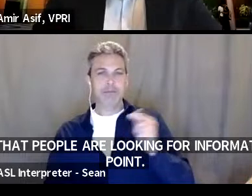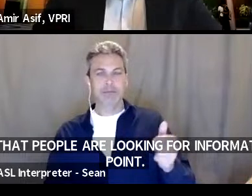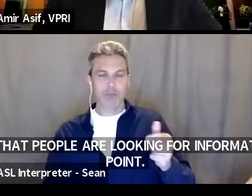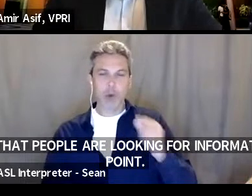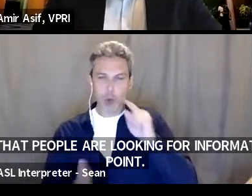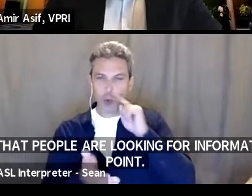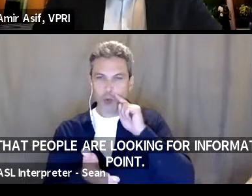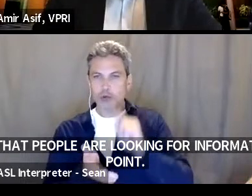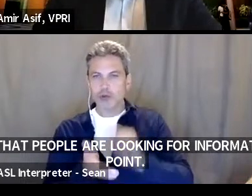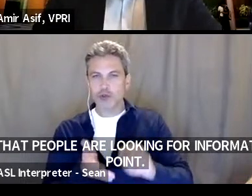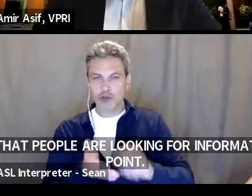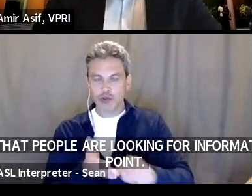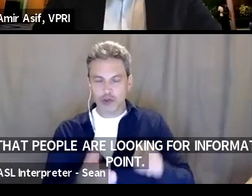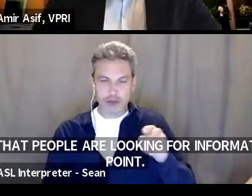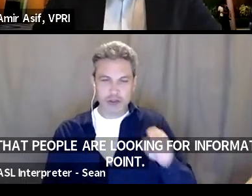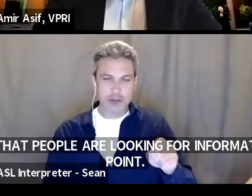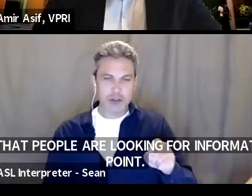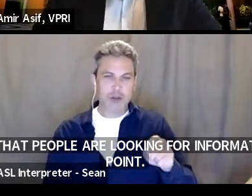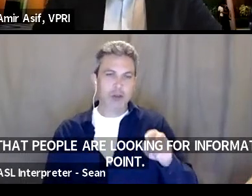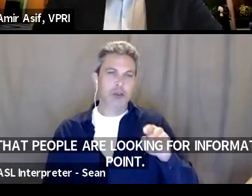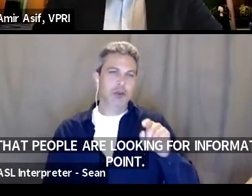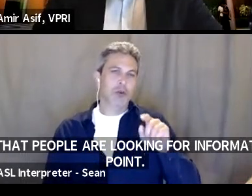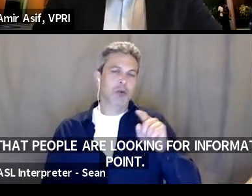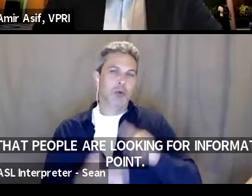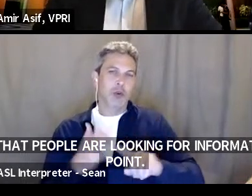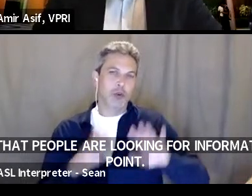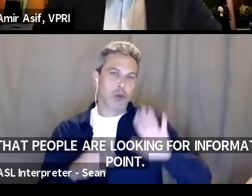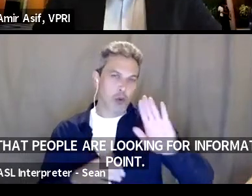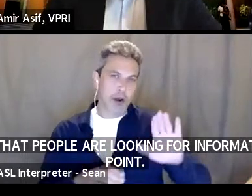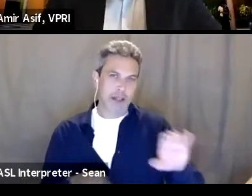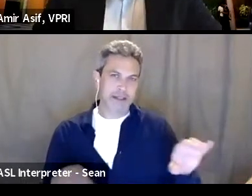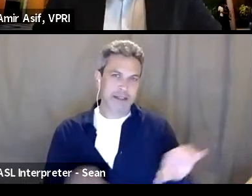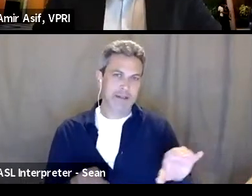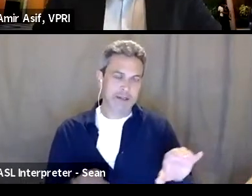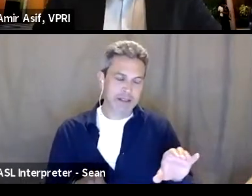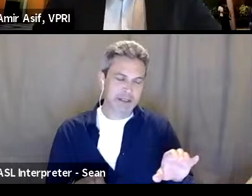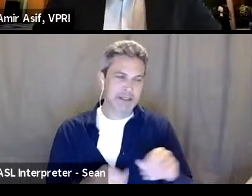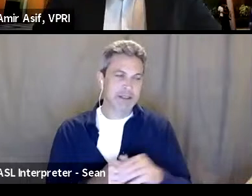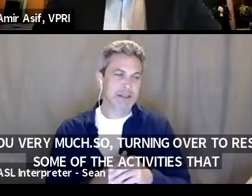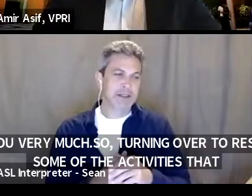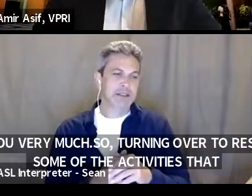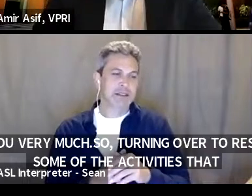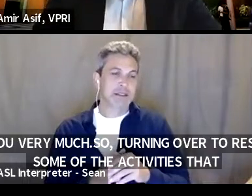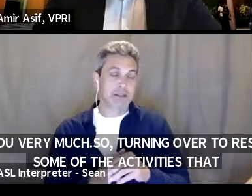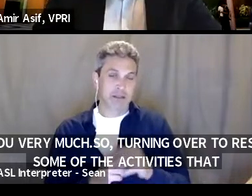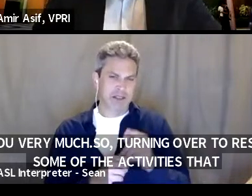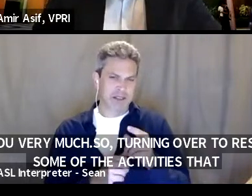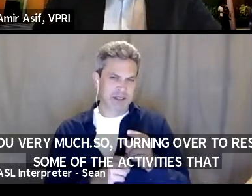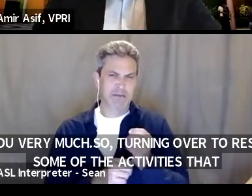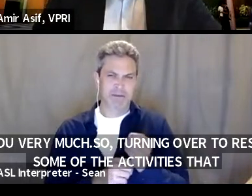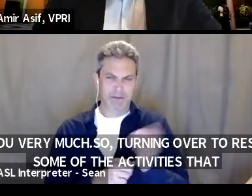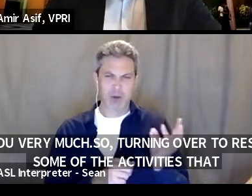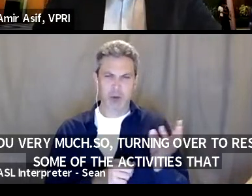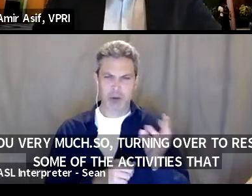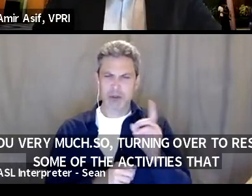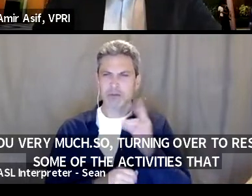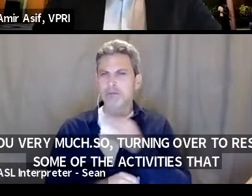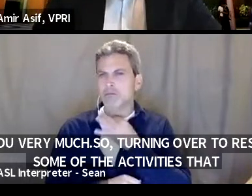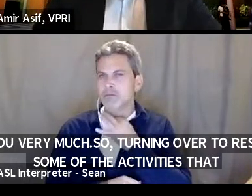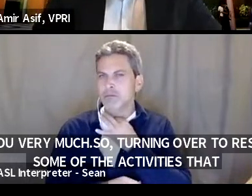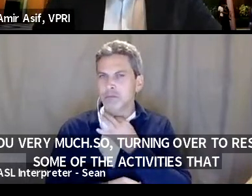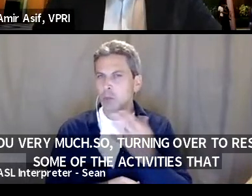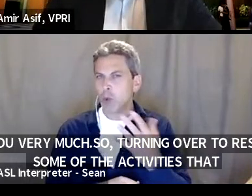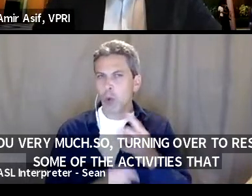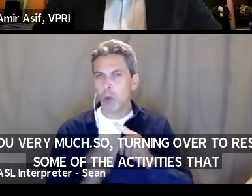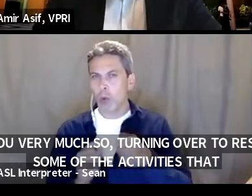research and some of the activities that have returned to campus, a few individuals have asked, when